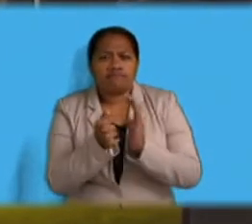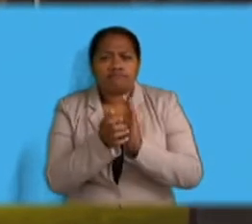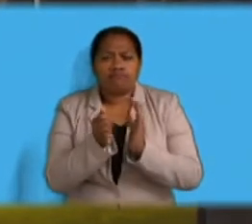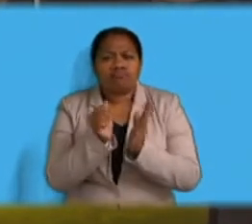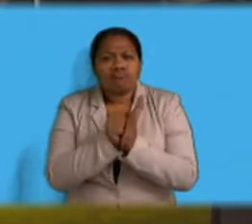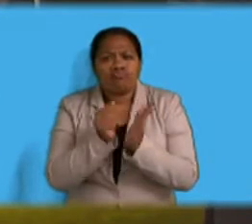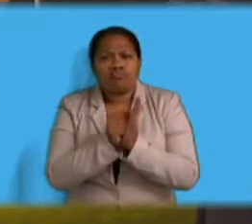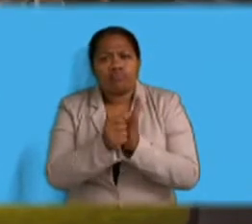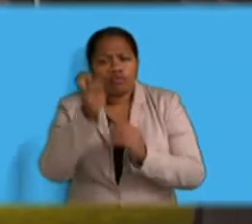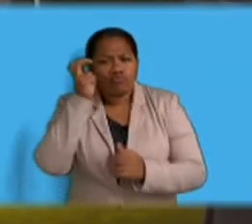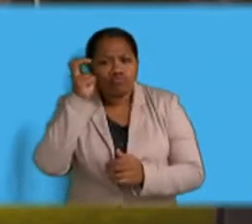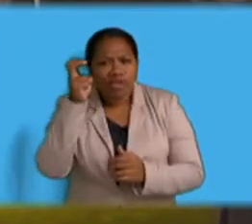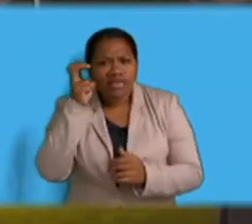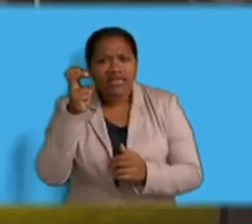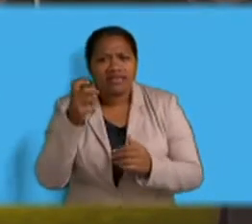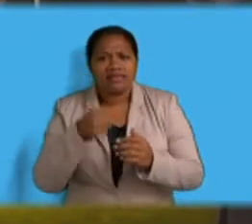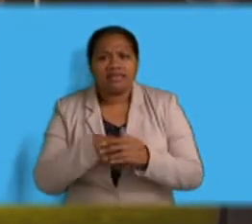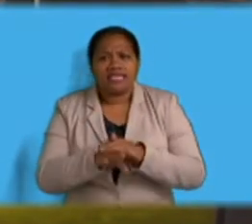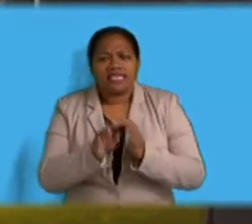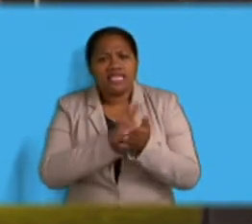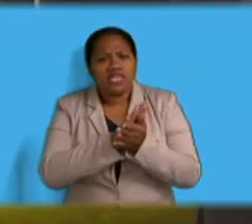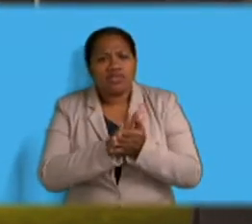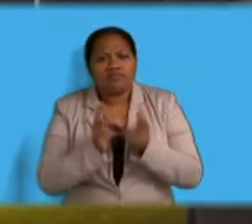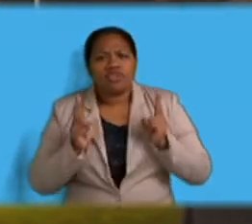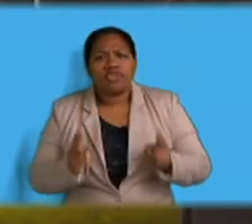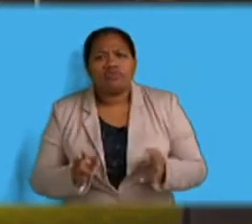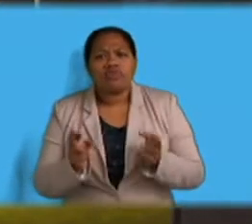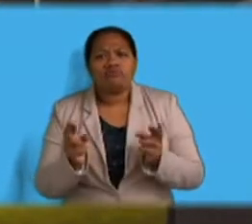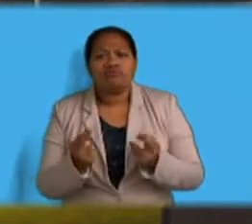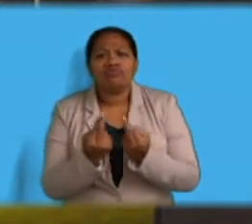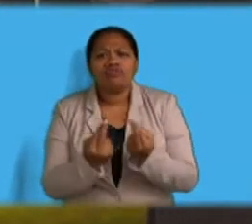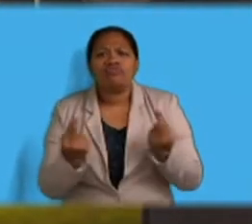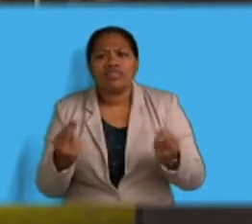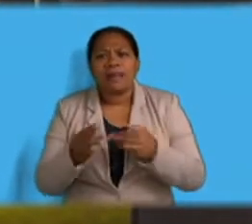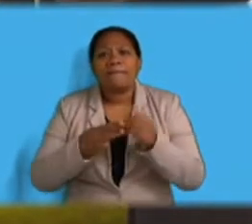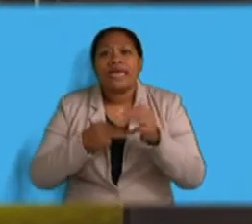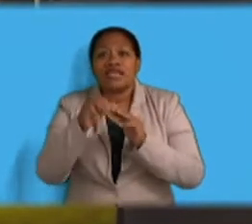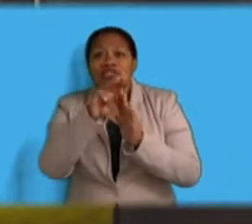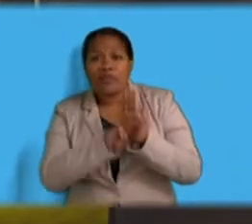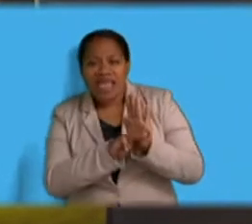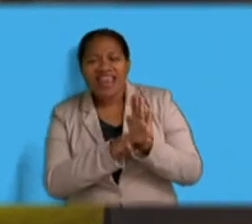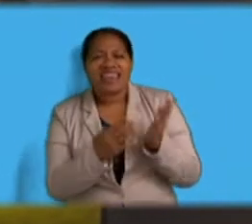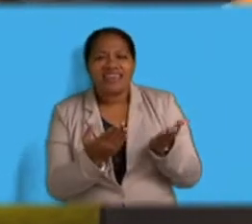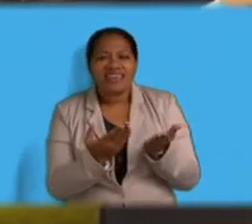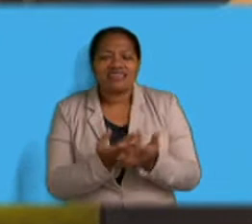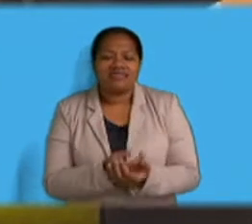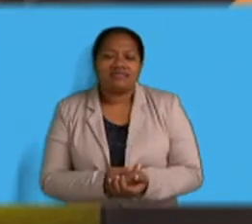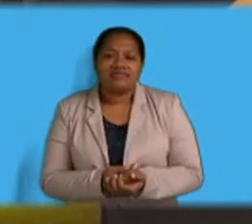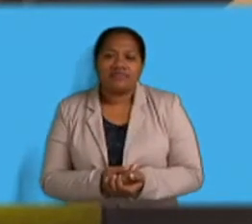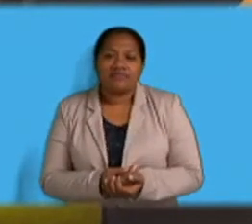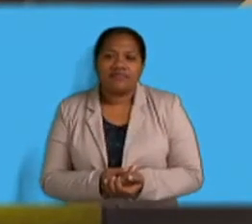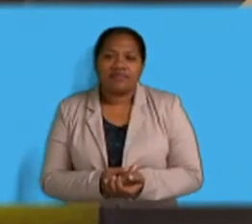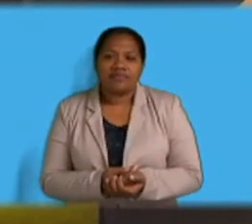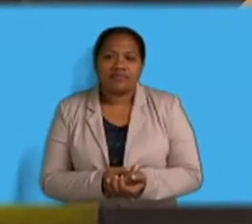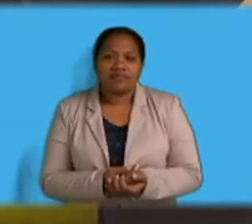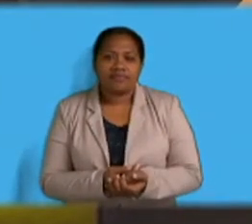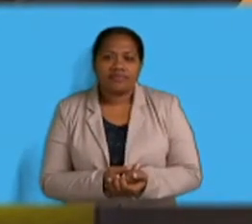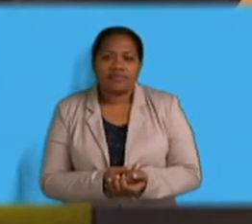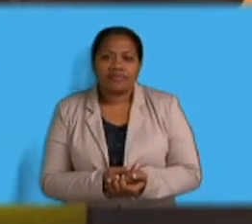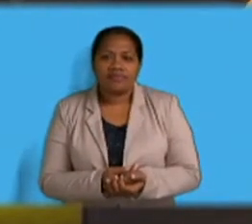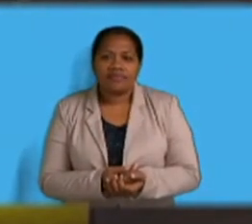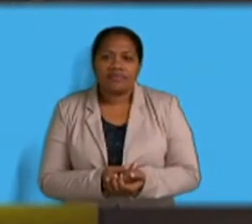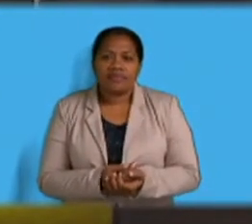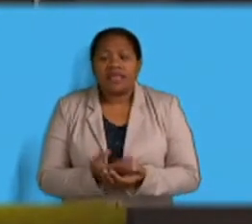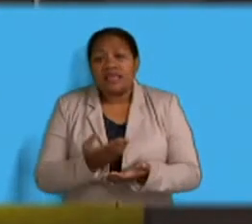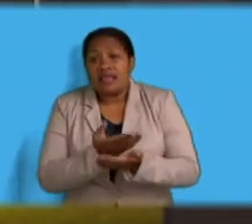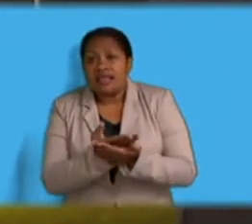in human resource management, and how to nurture and cultivate an environment where the human resources of that ministry